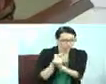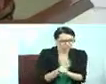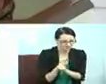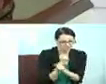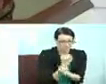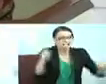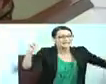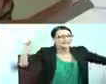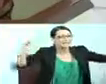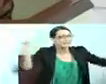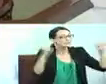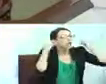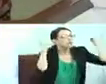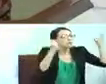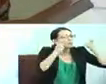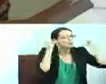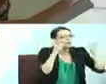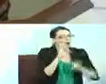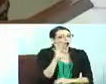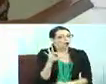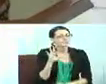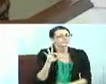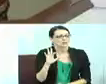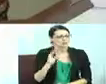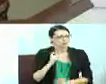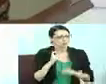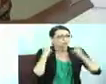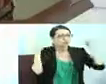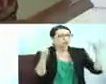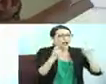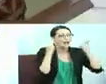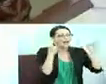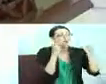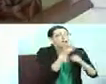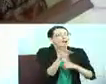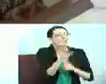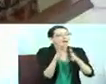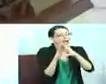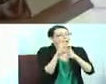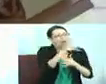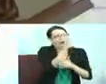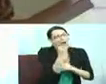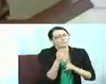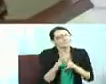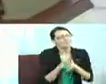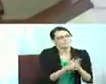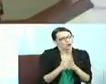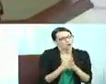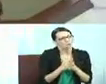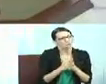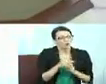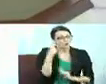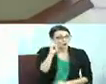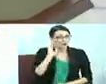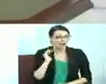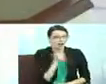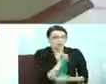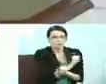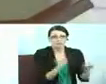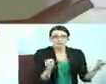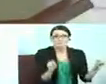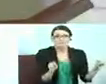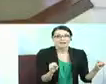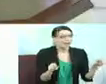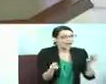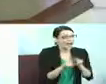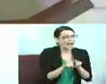in celebration of the triumphs of African Americans born out of freedom. As a black member